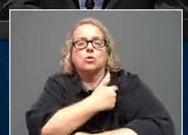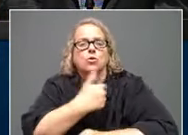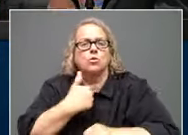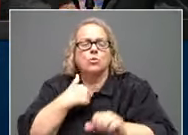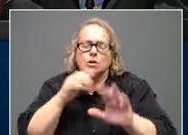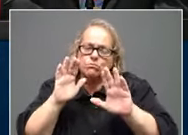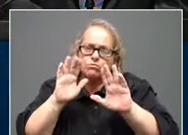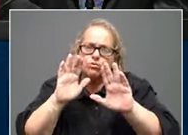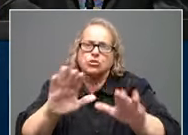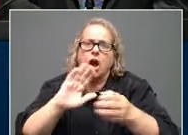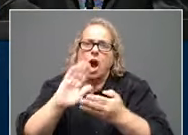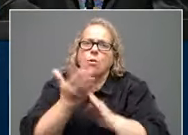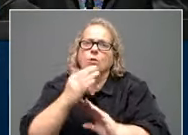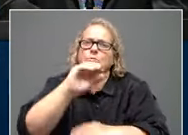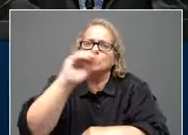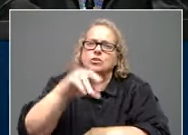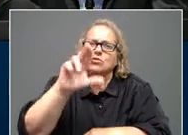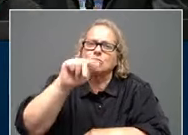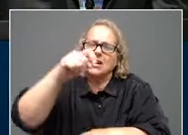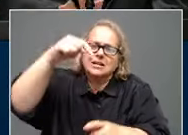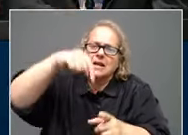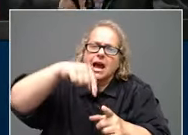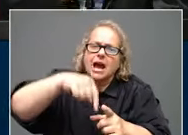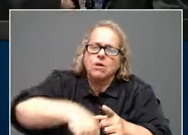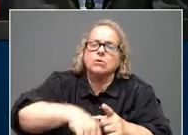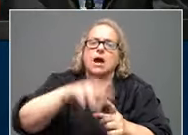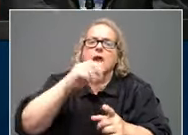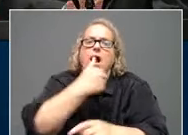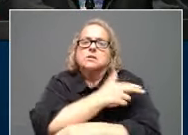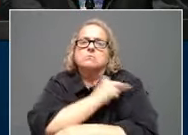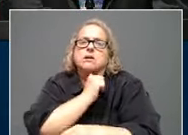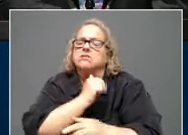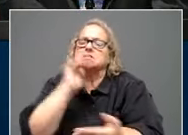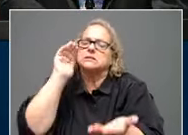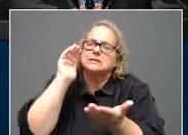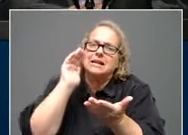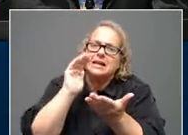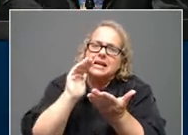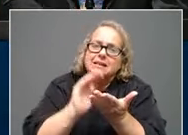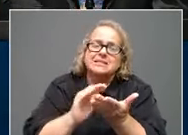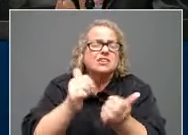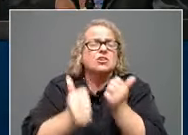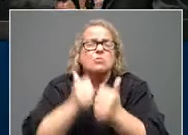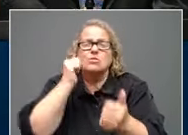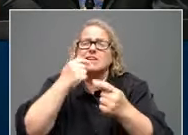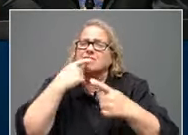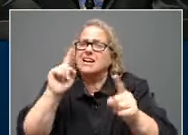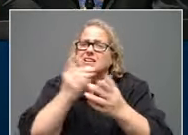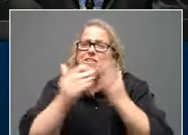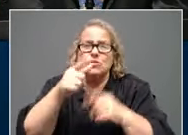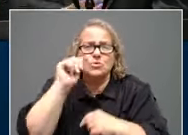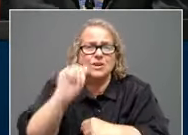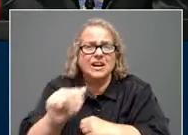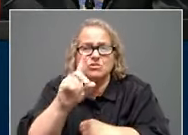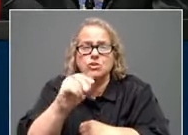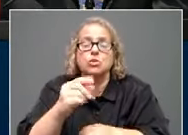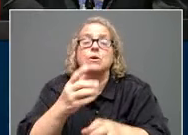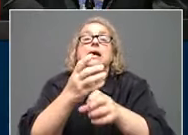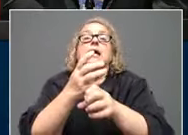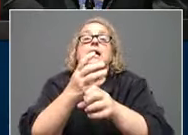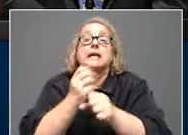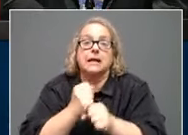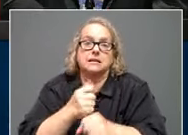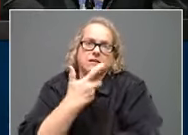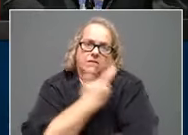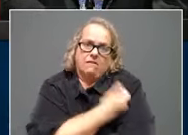these rates. We drive down hospitalizations. This is the most effective thing you can do. Get